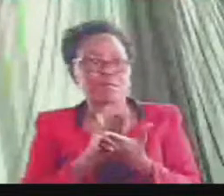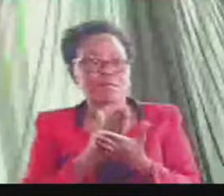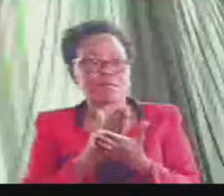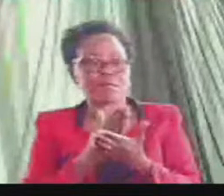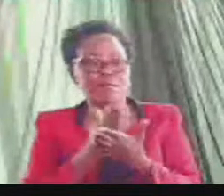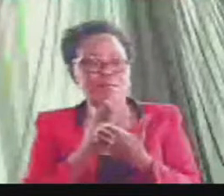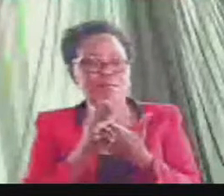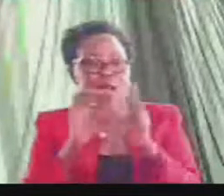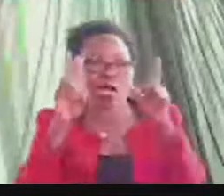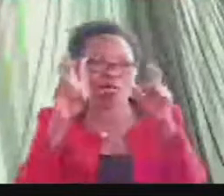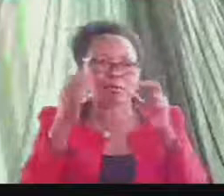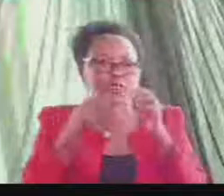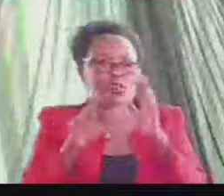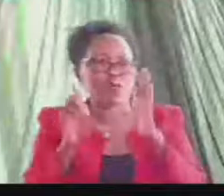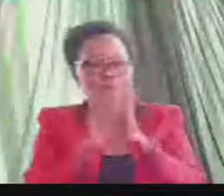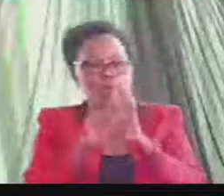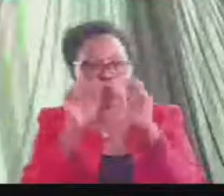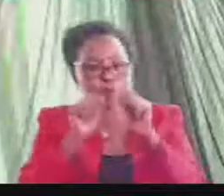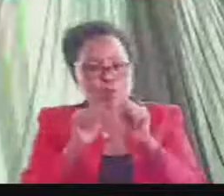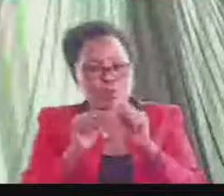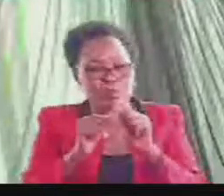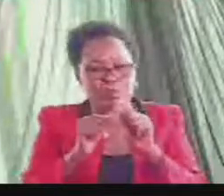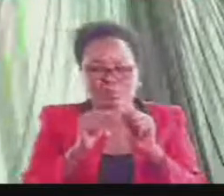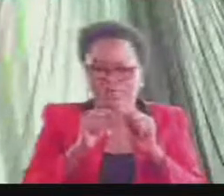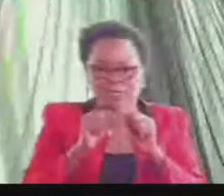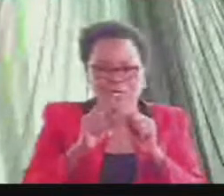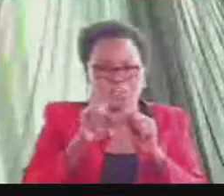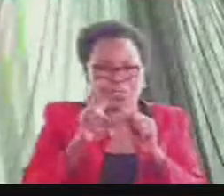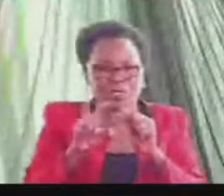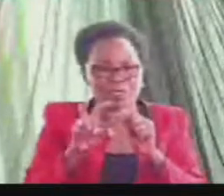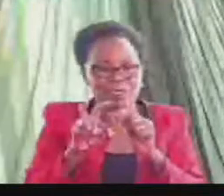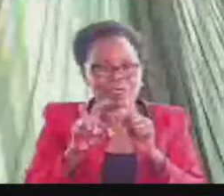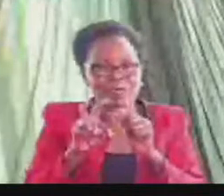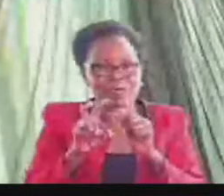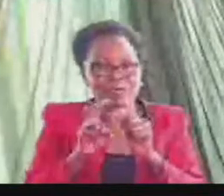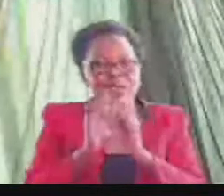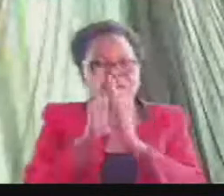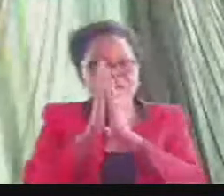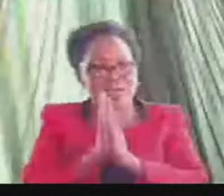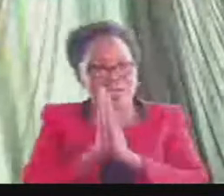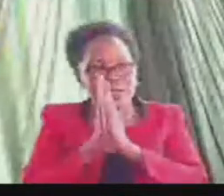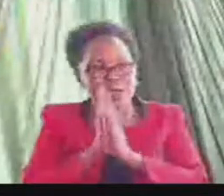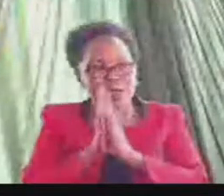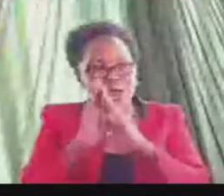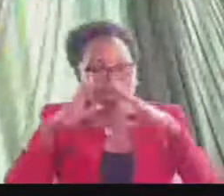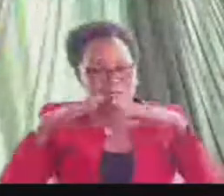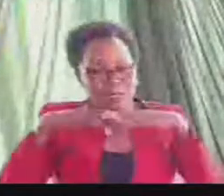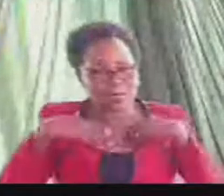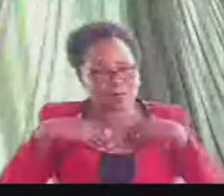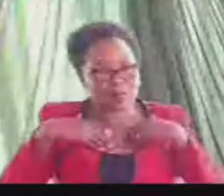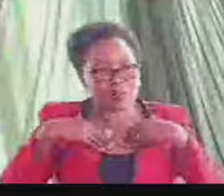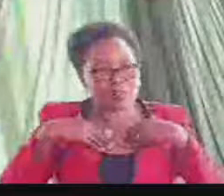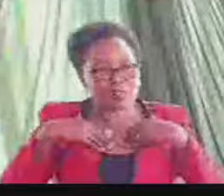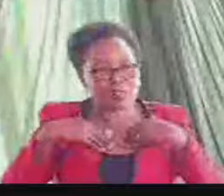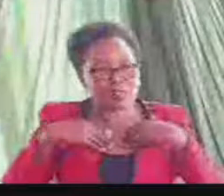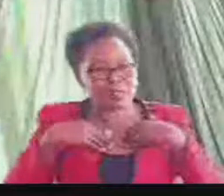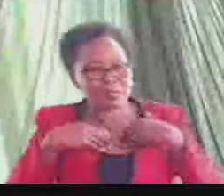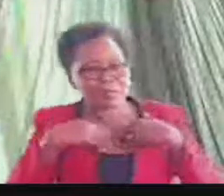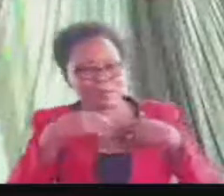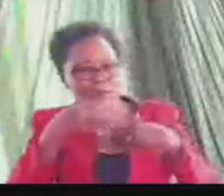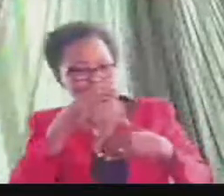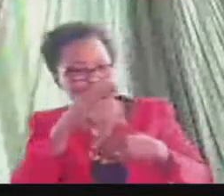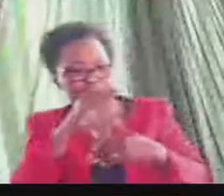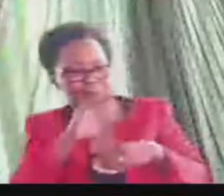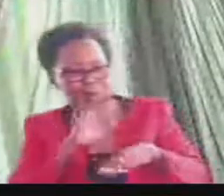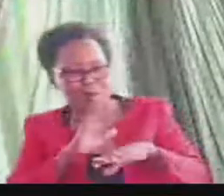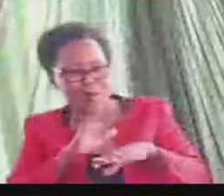you can see that on the one hand the religion allows, on the other hand the